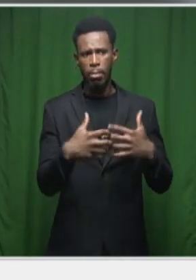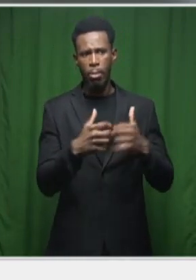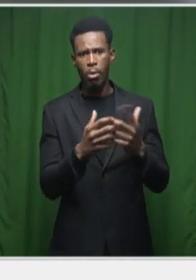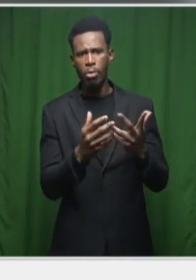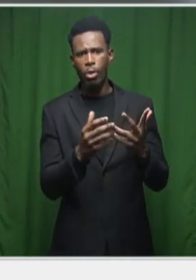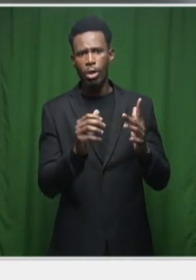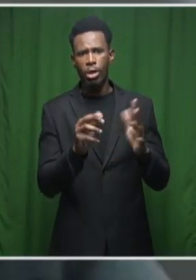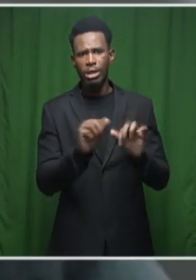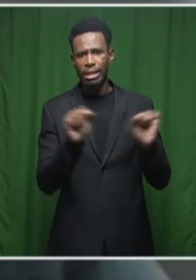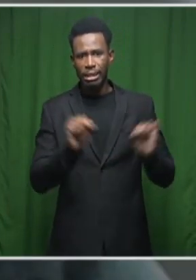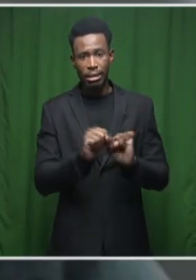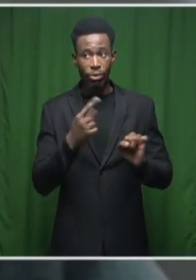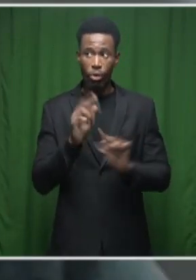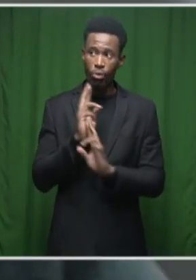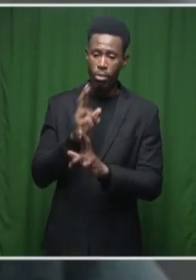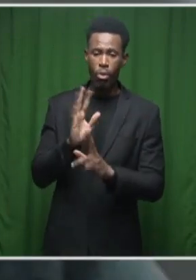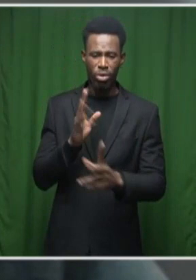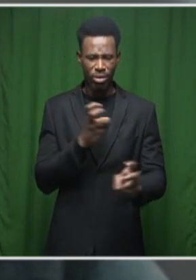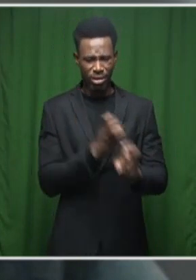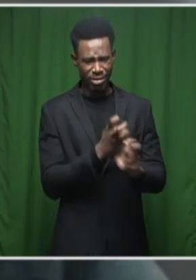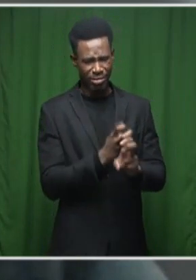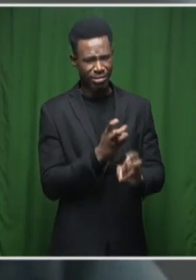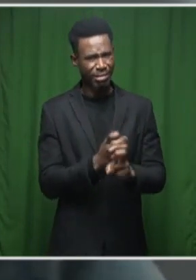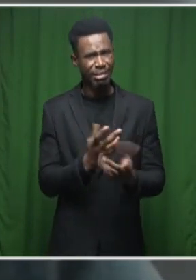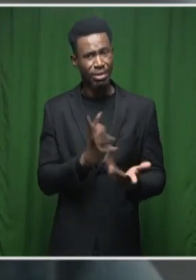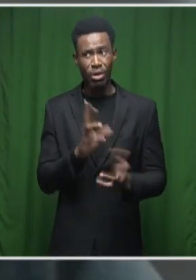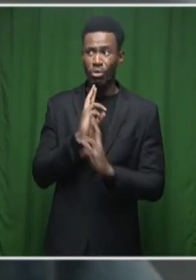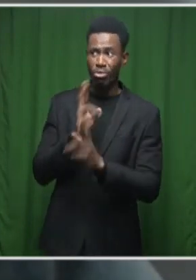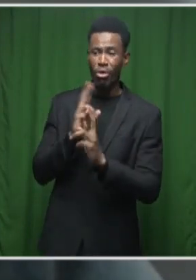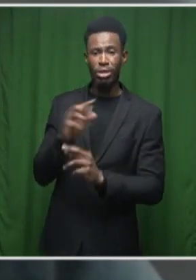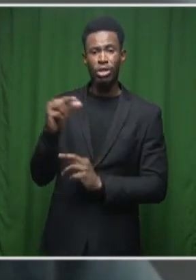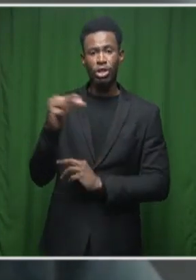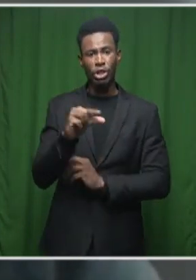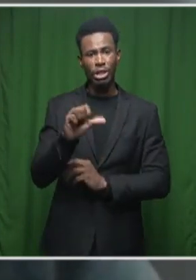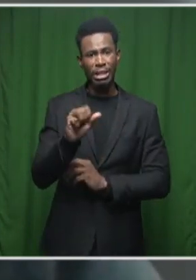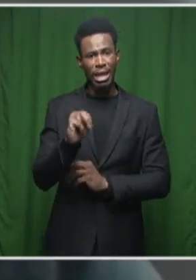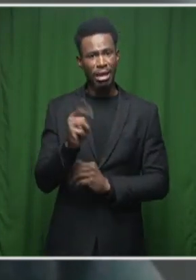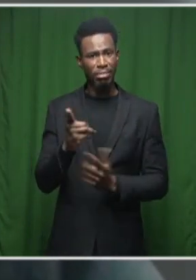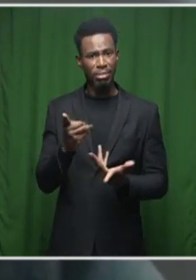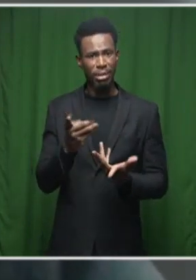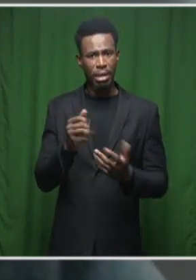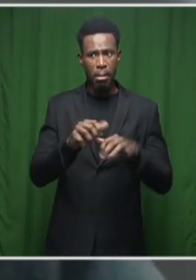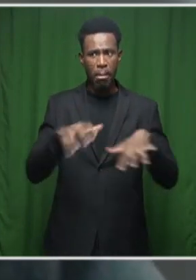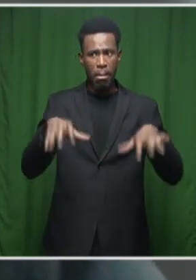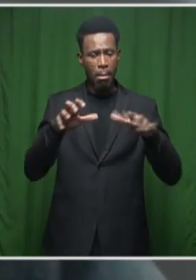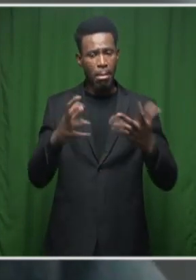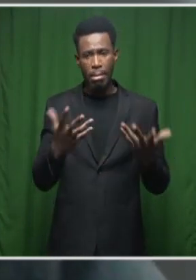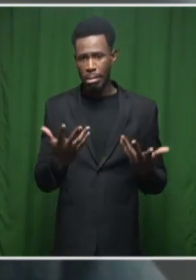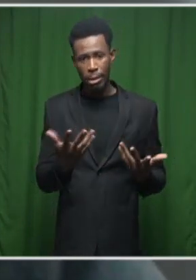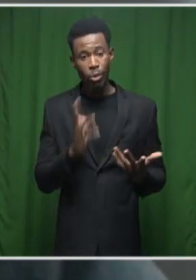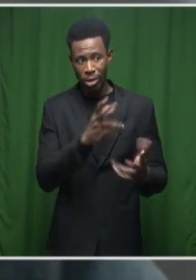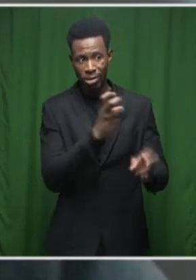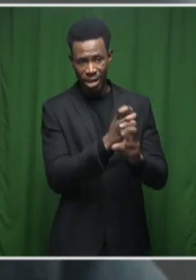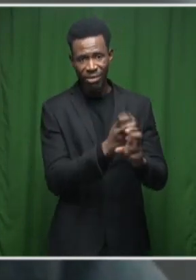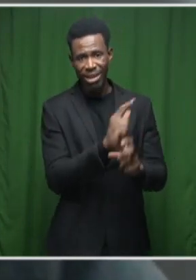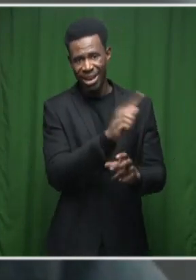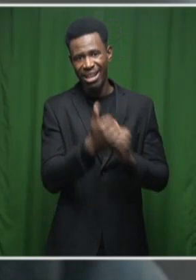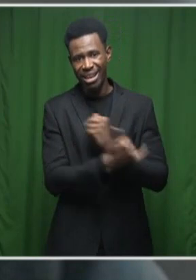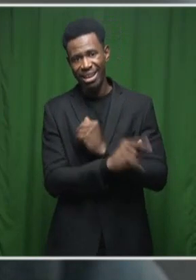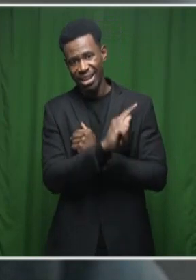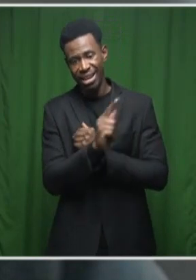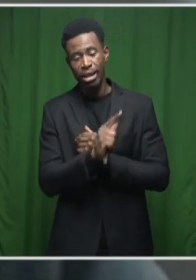period where we're only going to be, reporting GHG emissions. So to have a system in place like, an